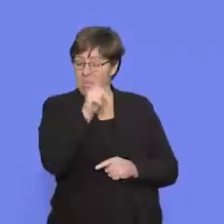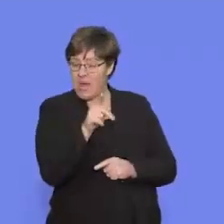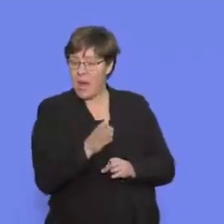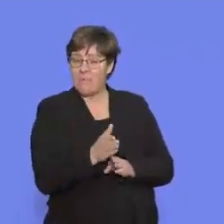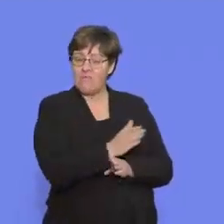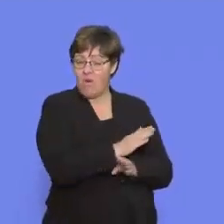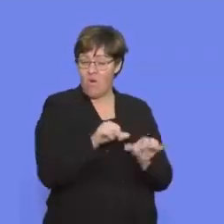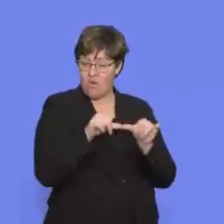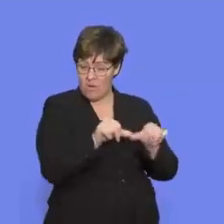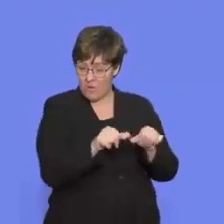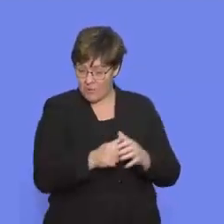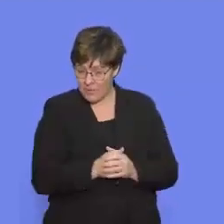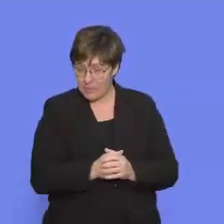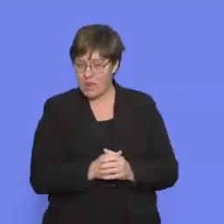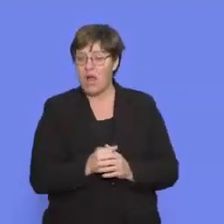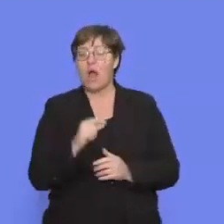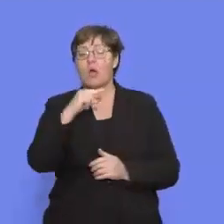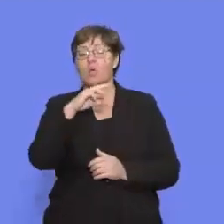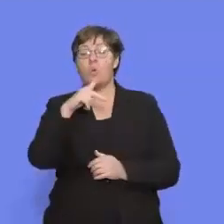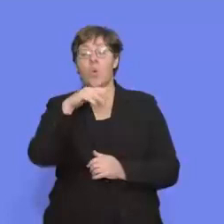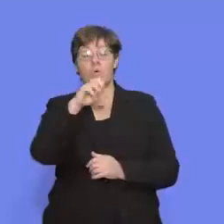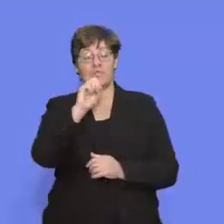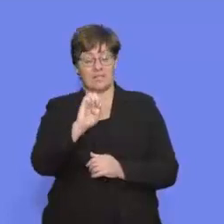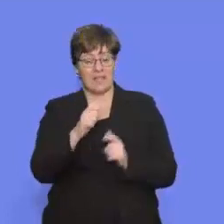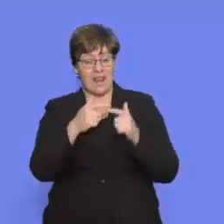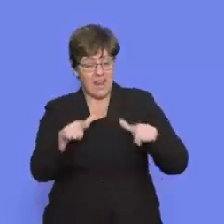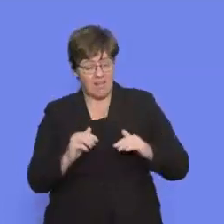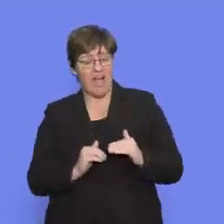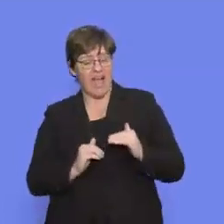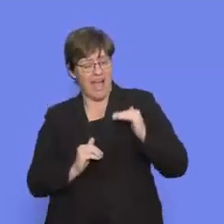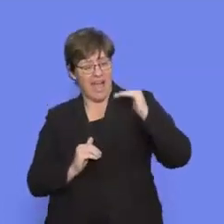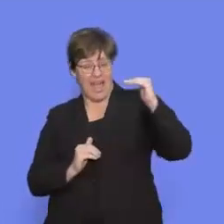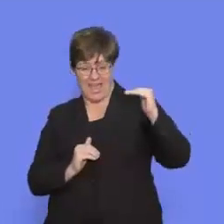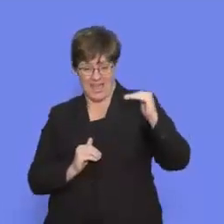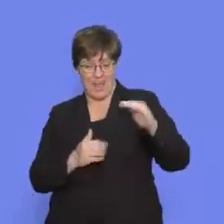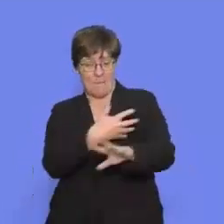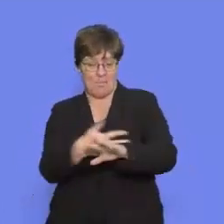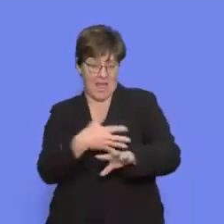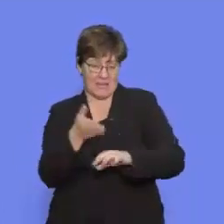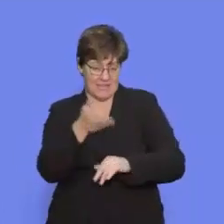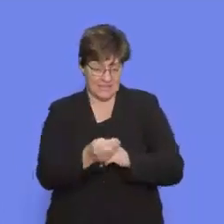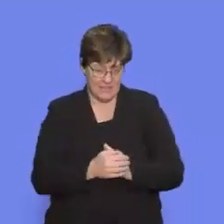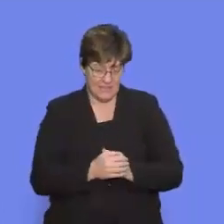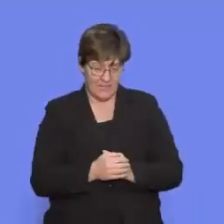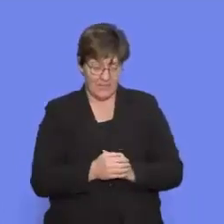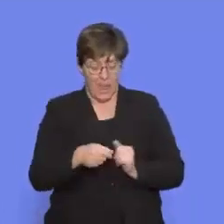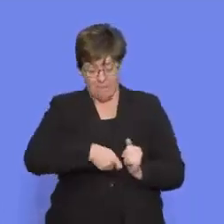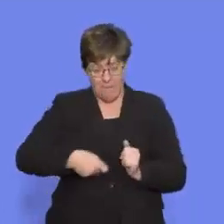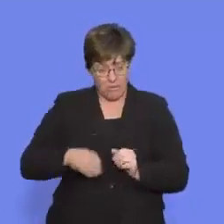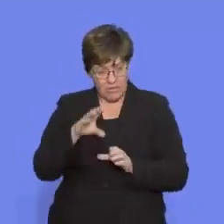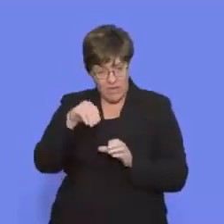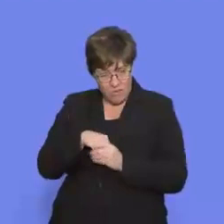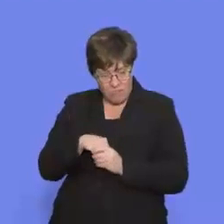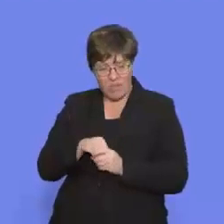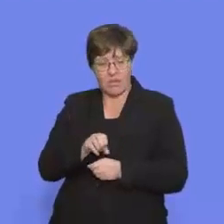level is high in our blood system. Pancreas involved secrete insulin so that